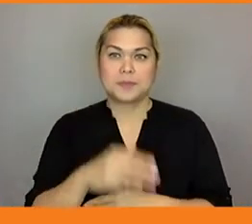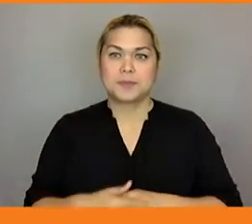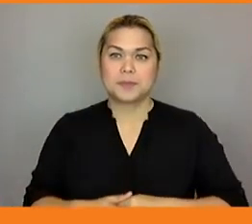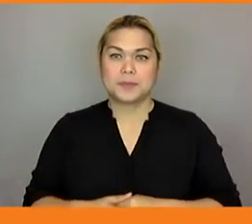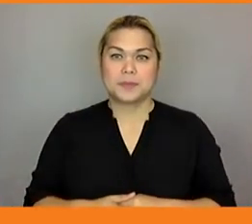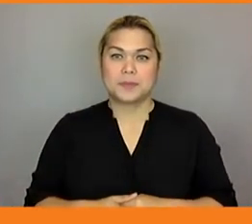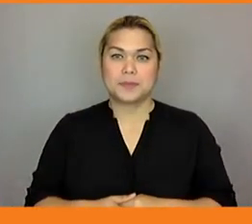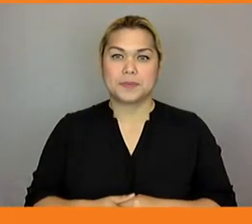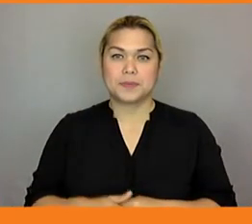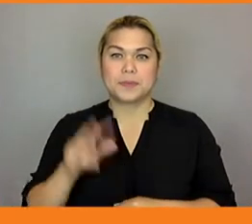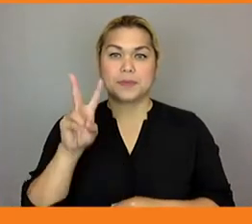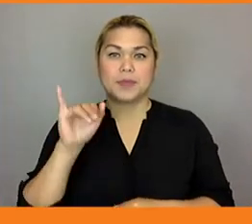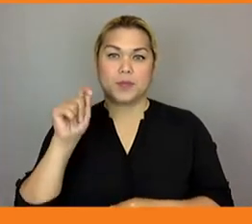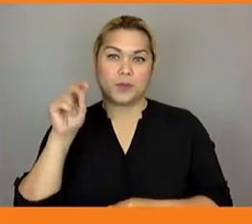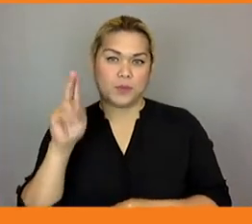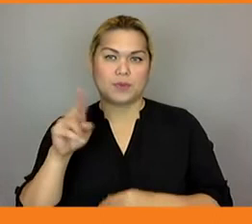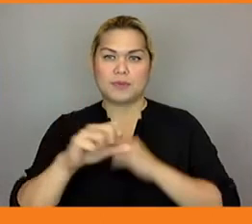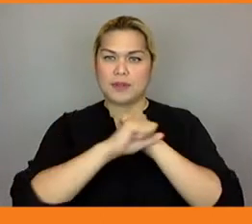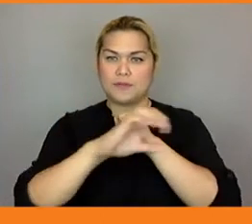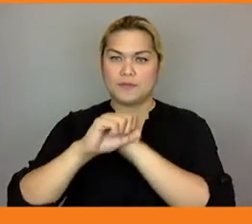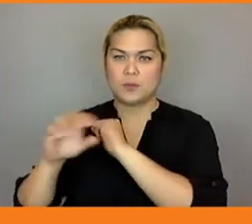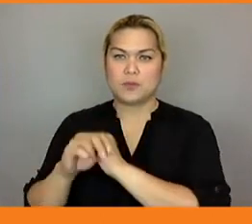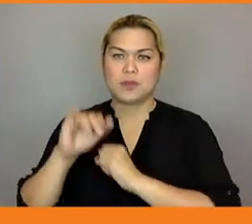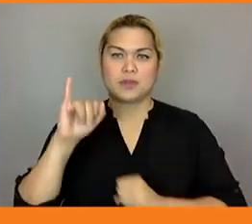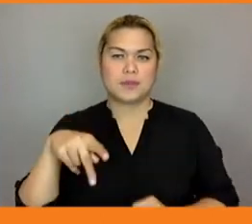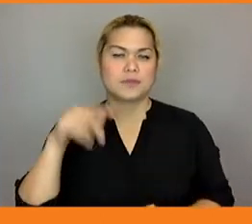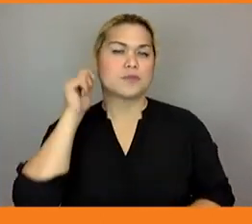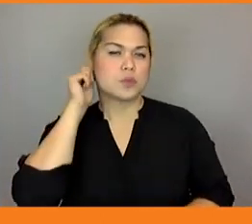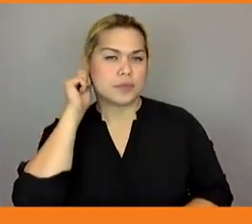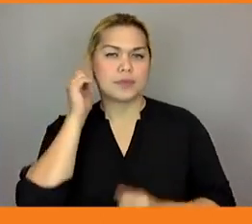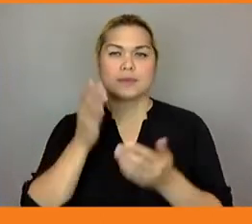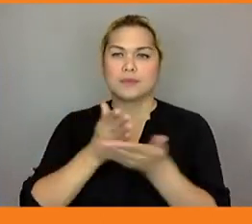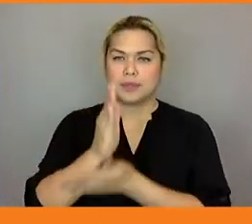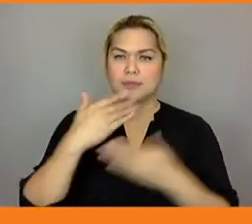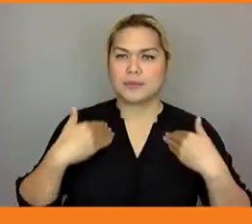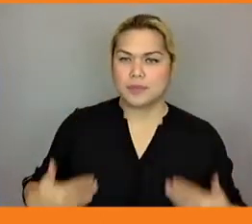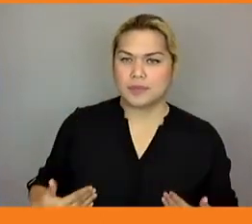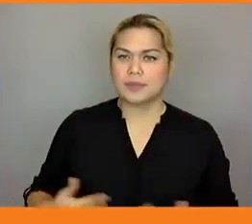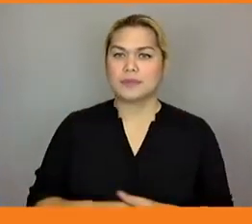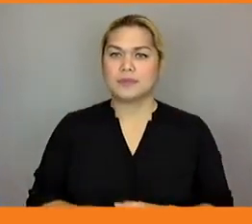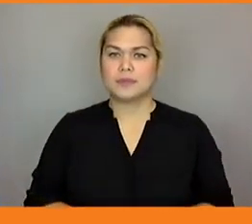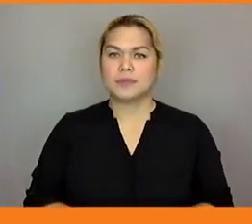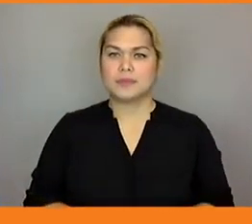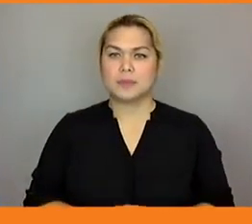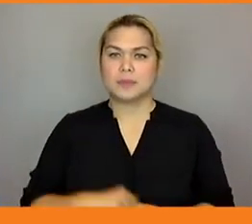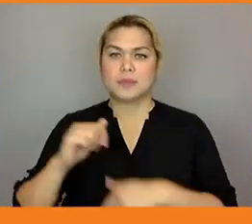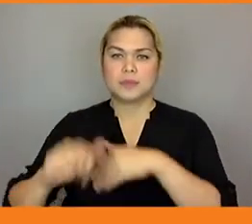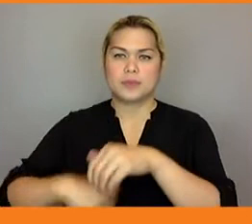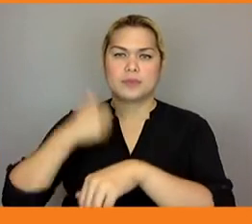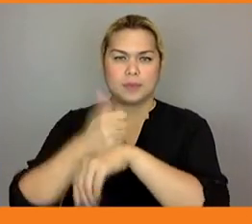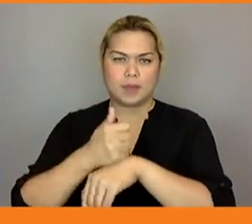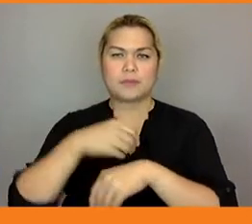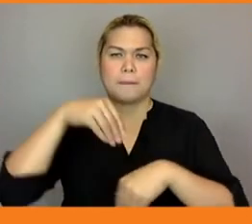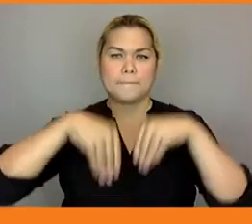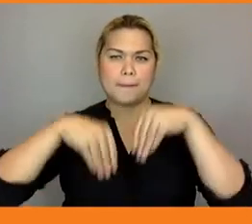rights, treasurer and founding member of the Indigenous Women's Legal Awareness Group in Nepal. Ritu, please introduce your organization, and